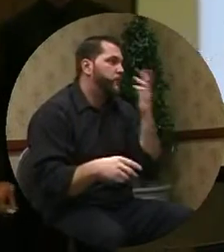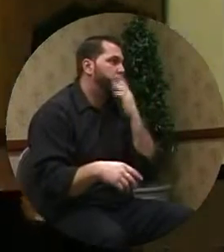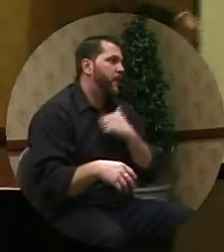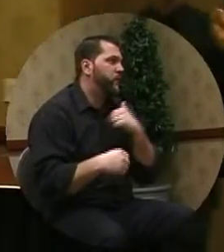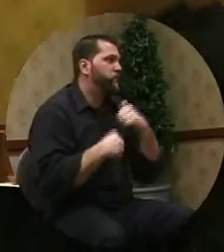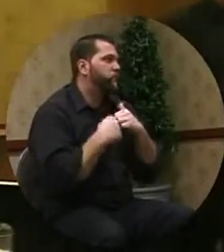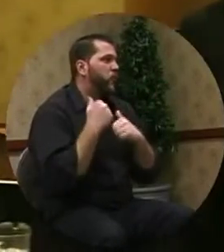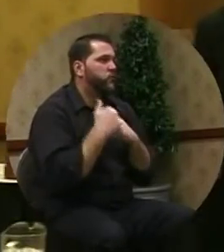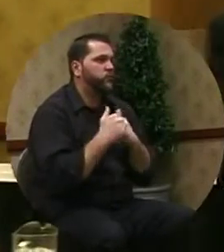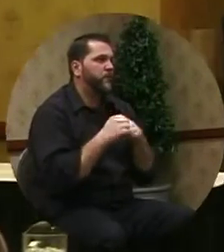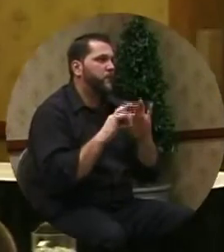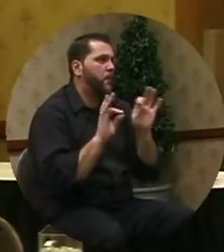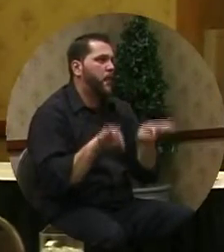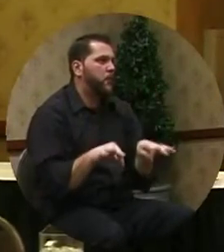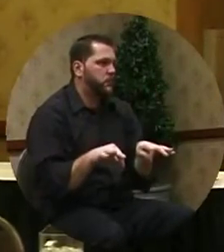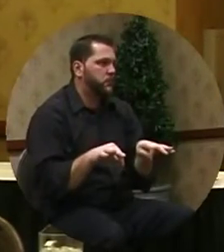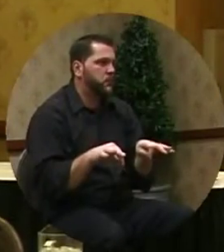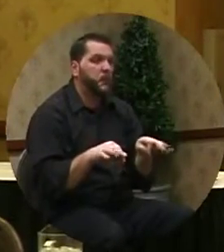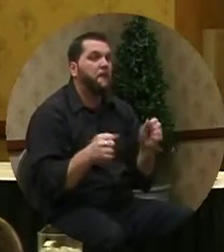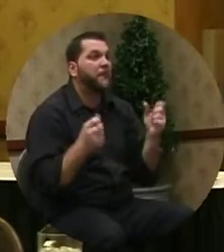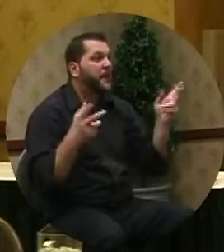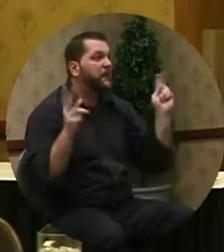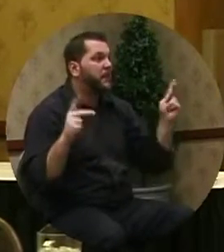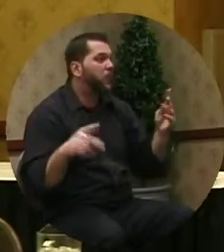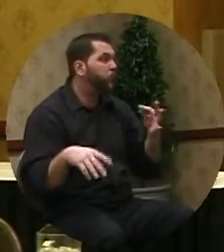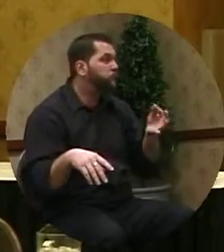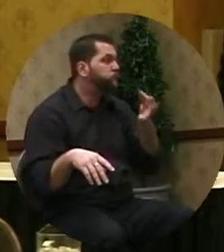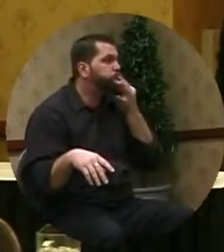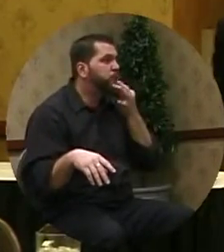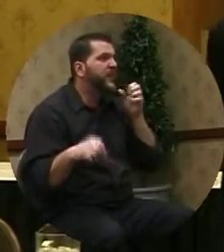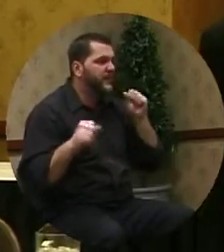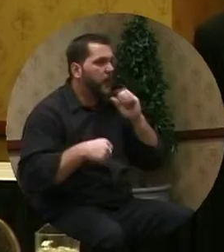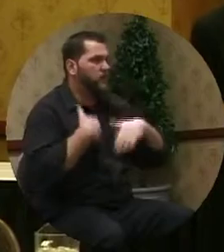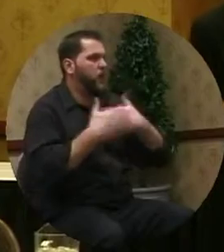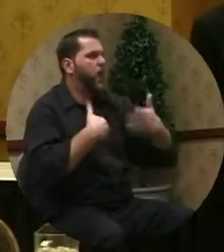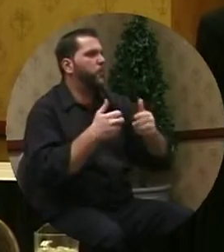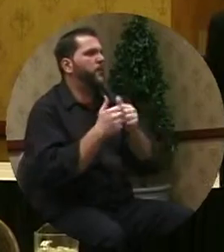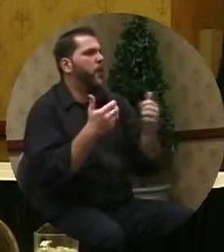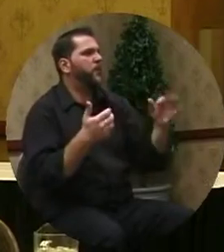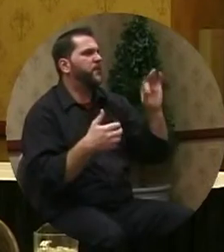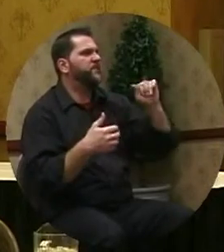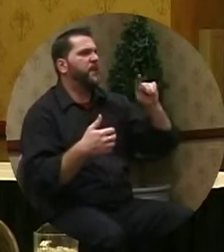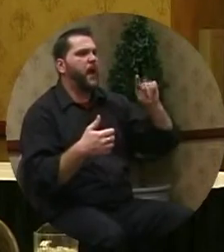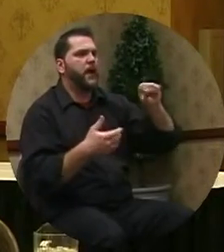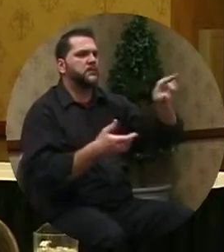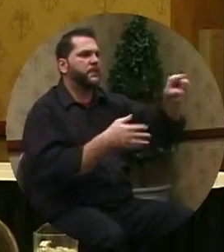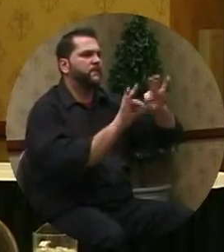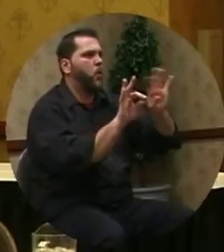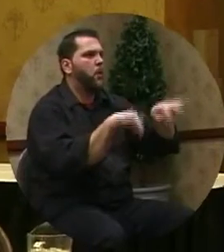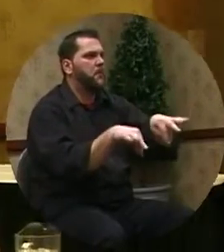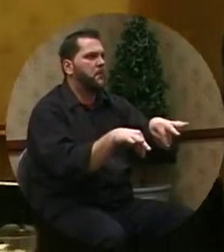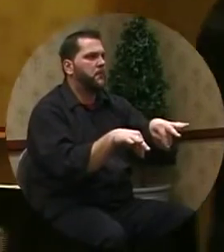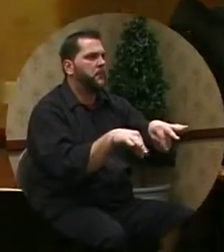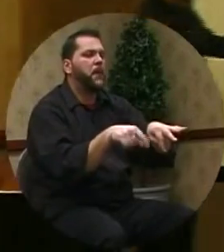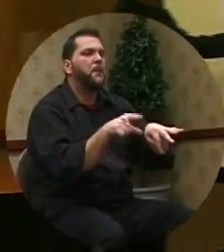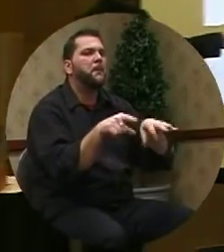good at this can do it without the facts, but they're still asking the same information. It just creates a